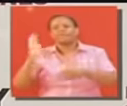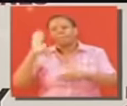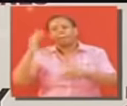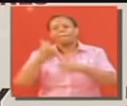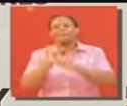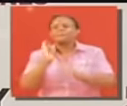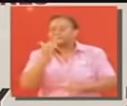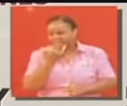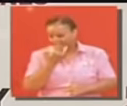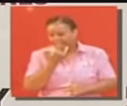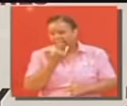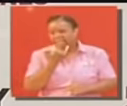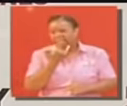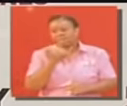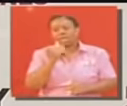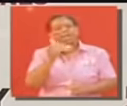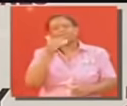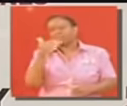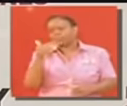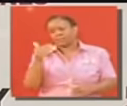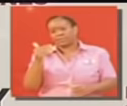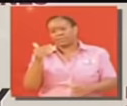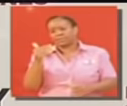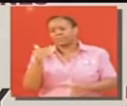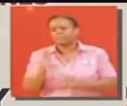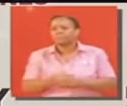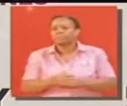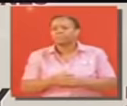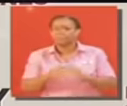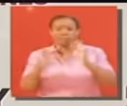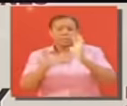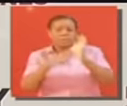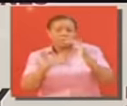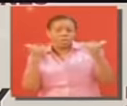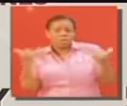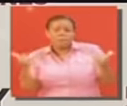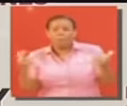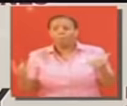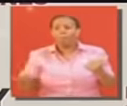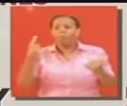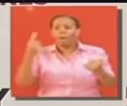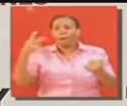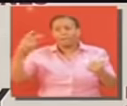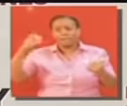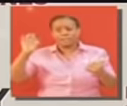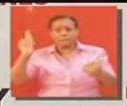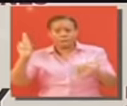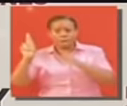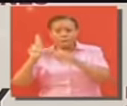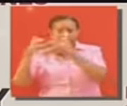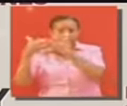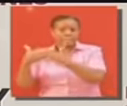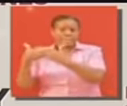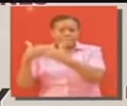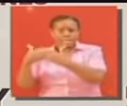one of our machines has to come off line for scheduled maintenance. So the machines need to be